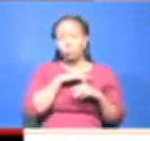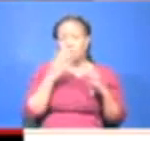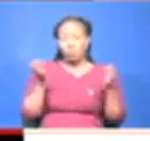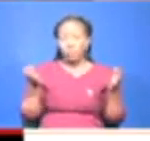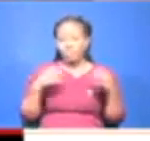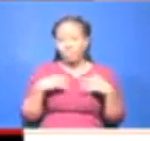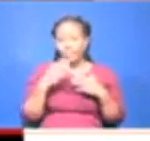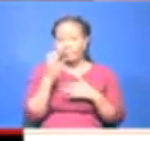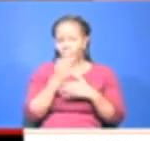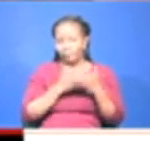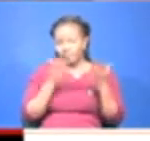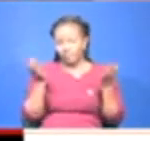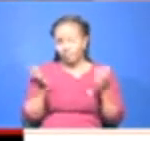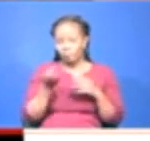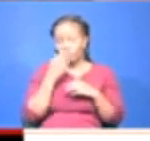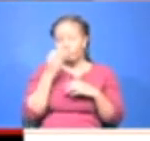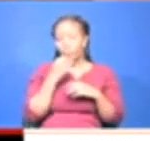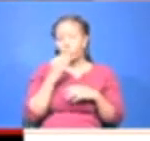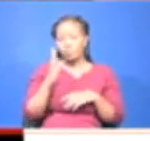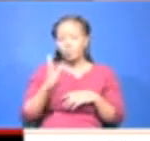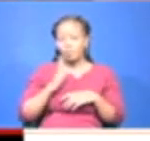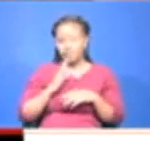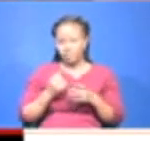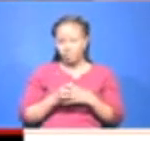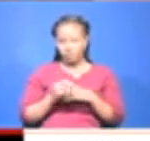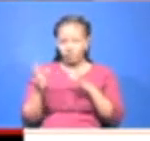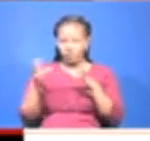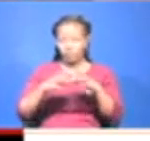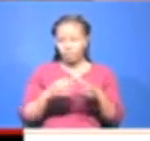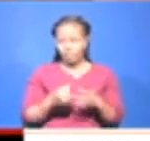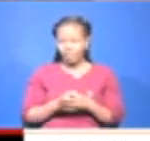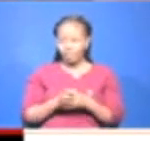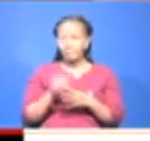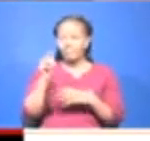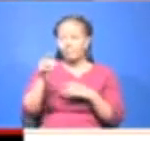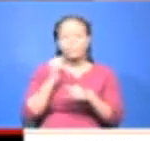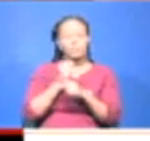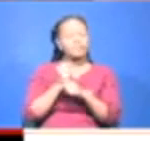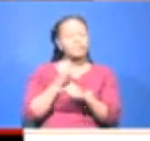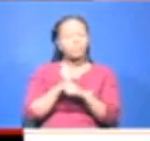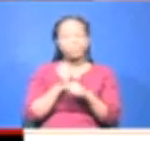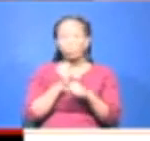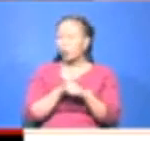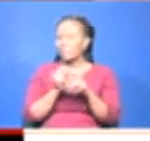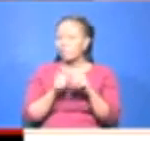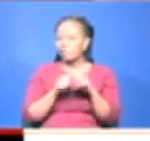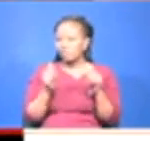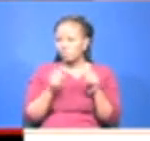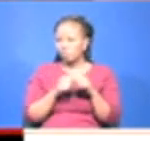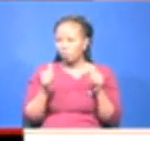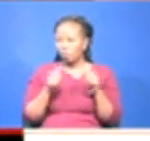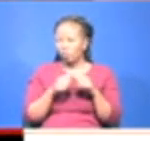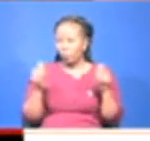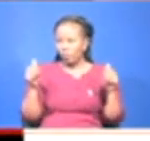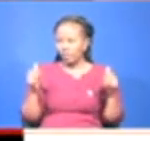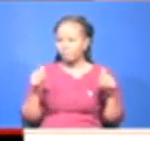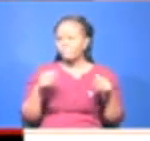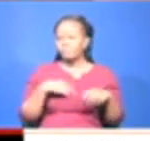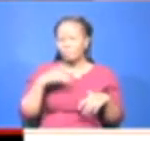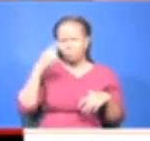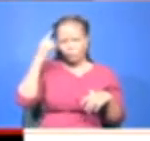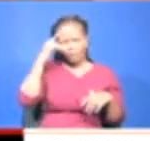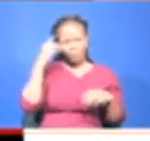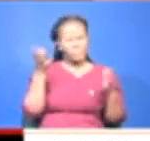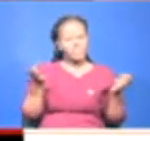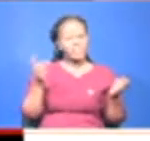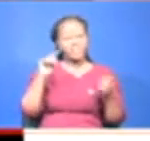security net in India. It's working well for that size of population. Mm-hmm. I think Kenya is, it's such